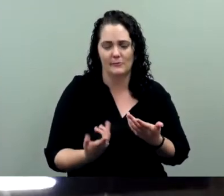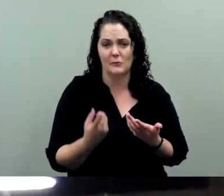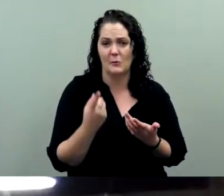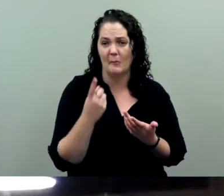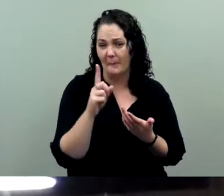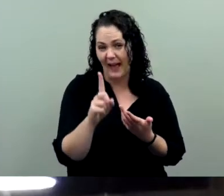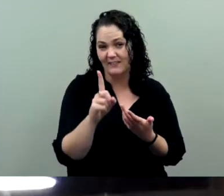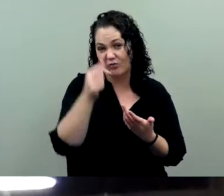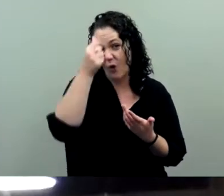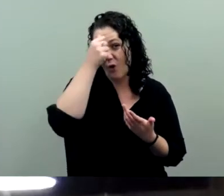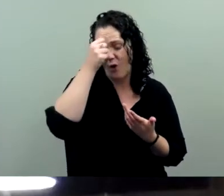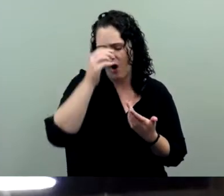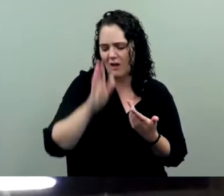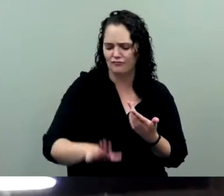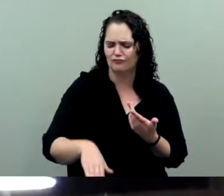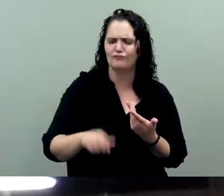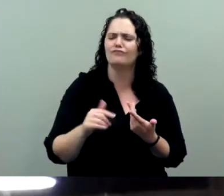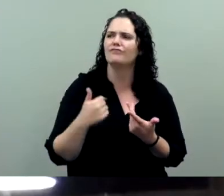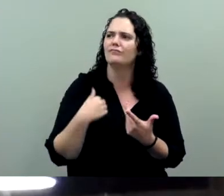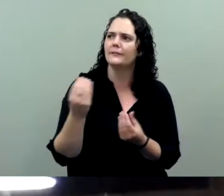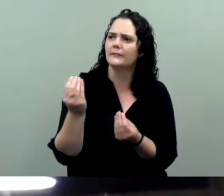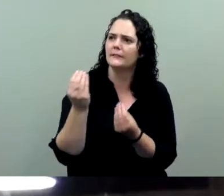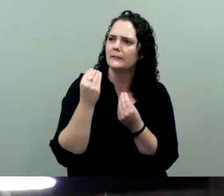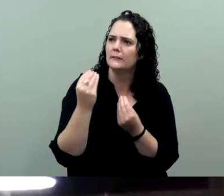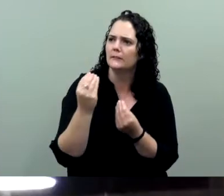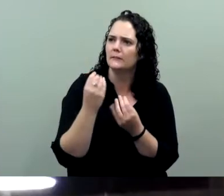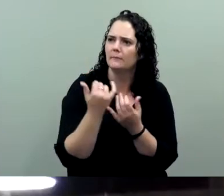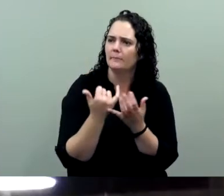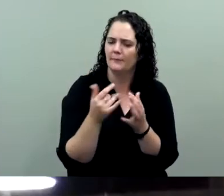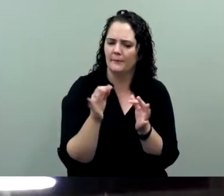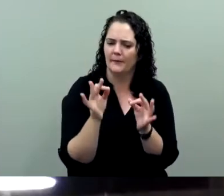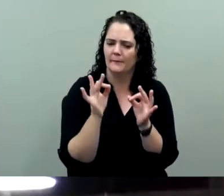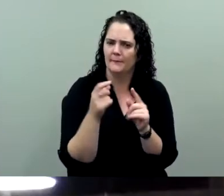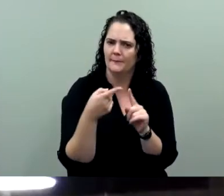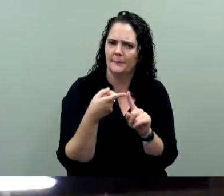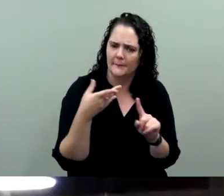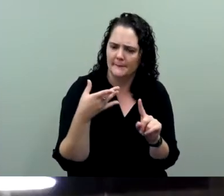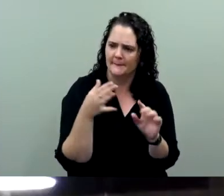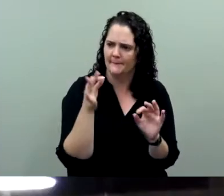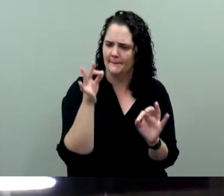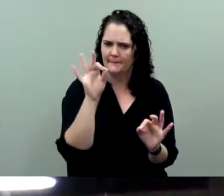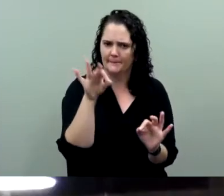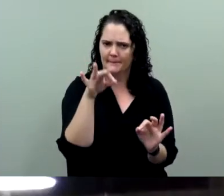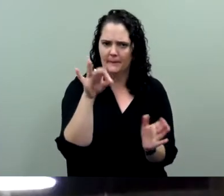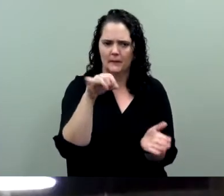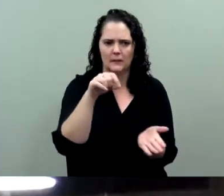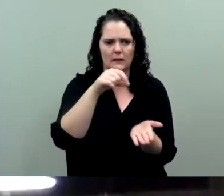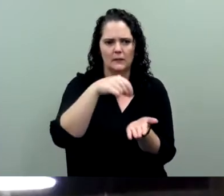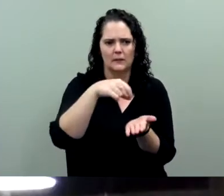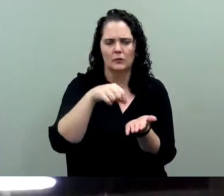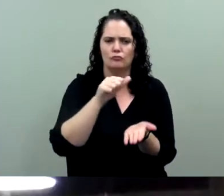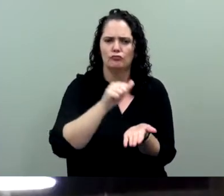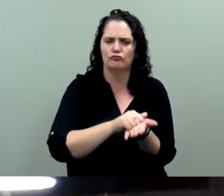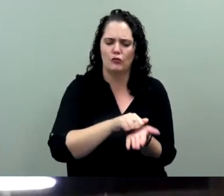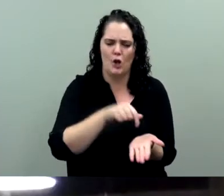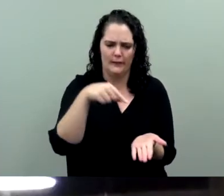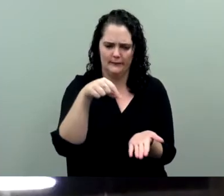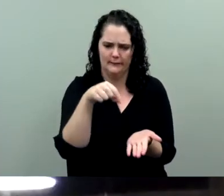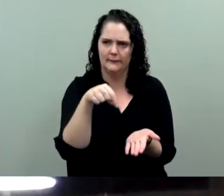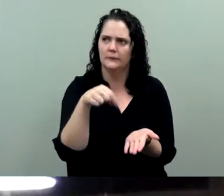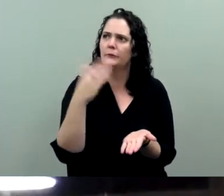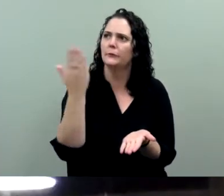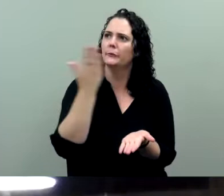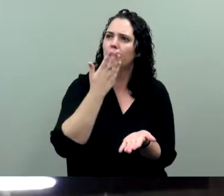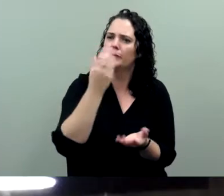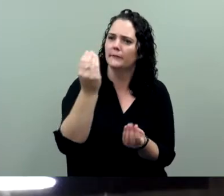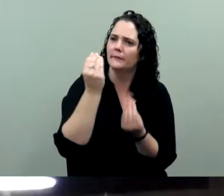very little to focus on fine motor skills, right? And dexterity and holding our pencils correctly in school and all